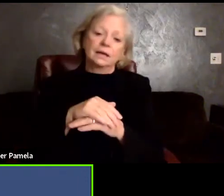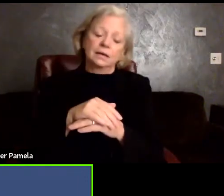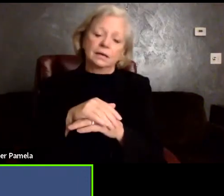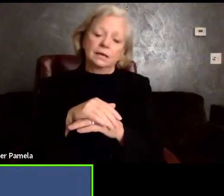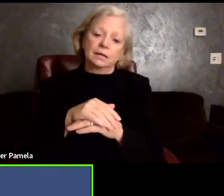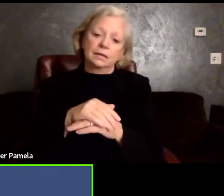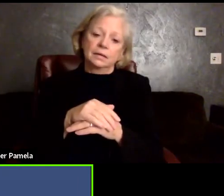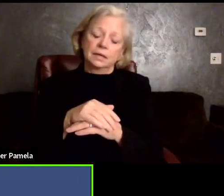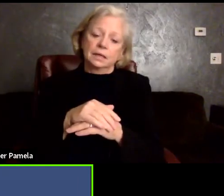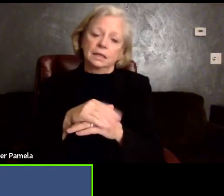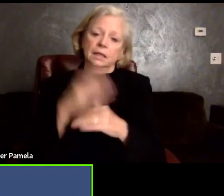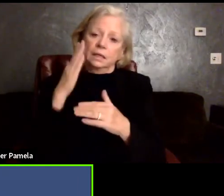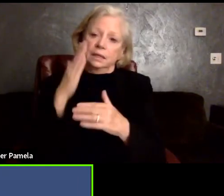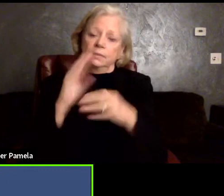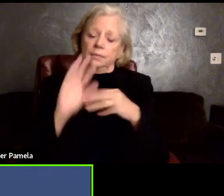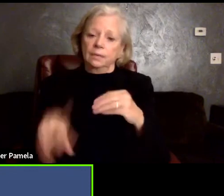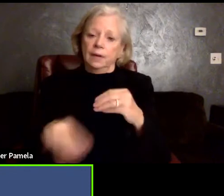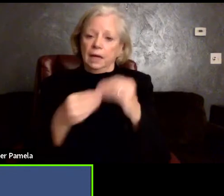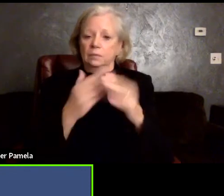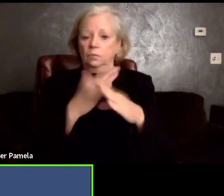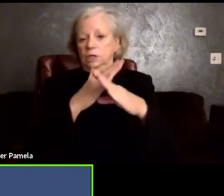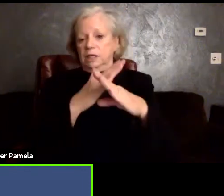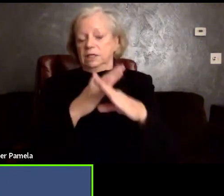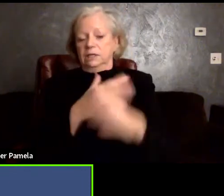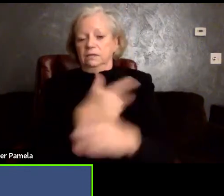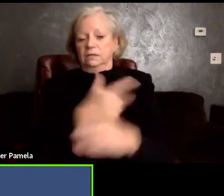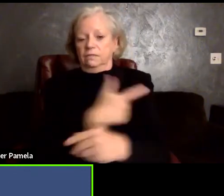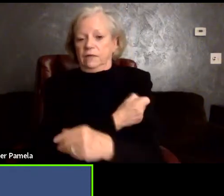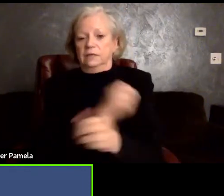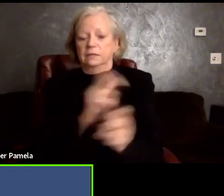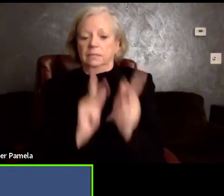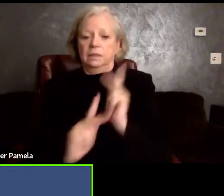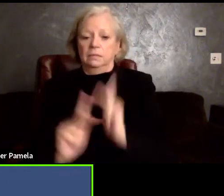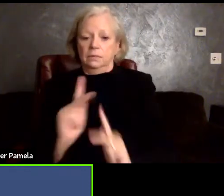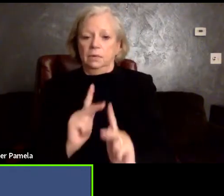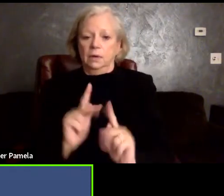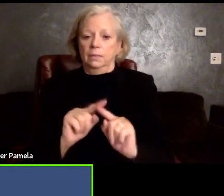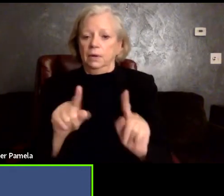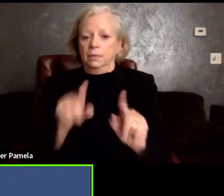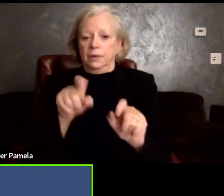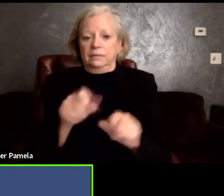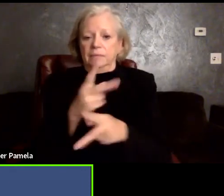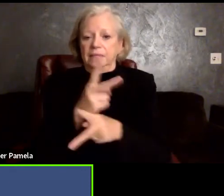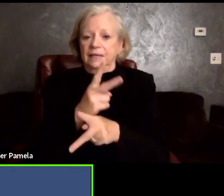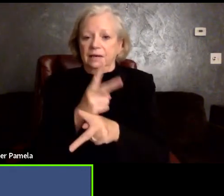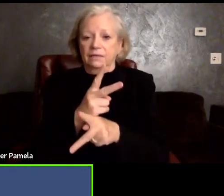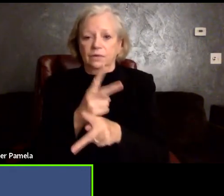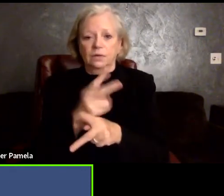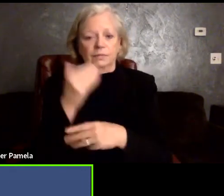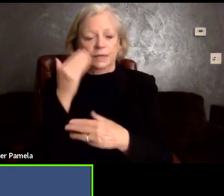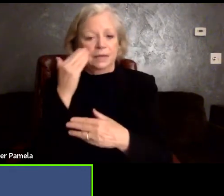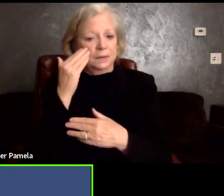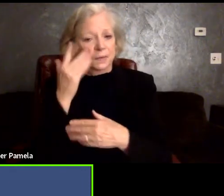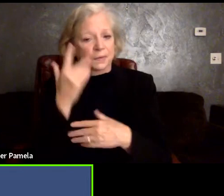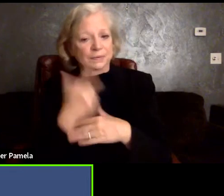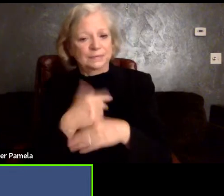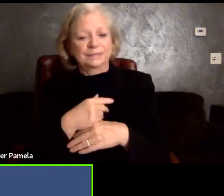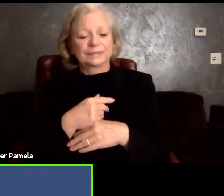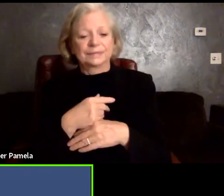this is gonna add to protection for vaccinated people. And I think we have to just be careful being realistic about what we're doing with this kind of policy.